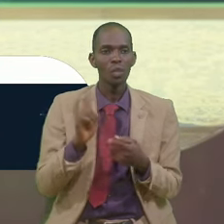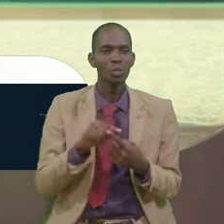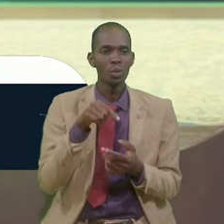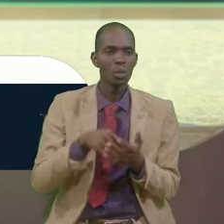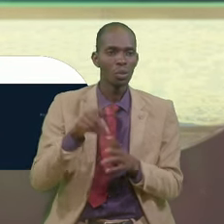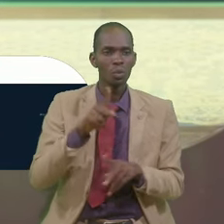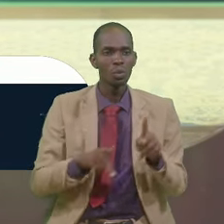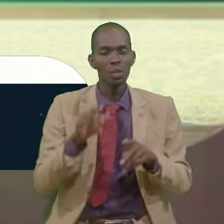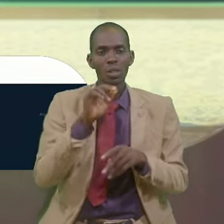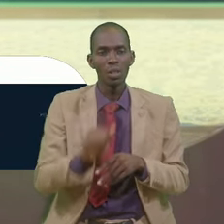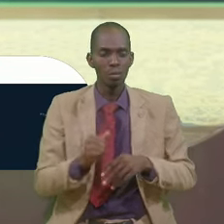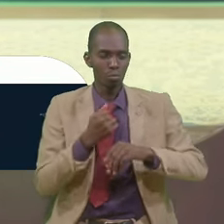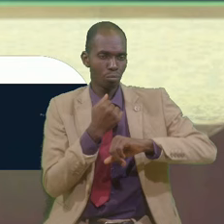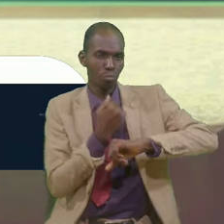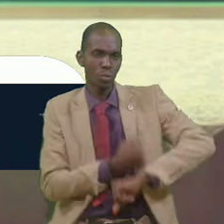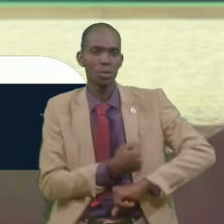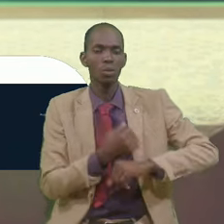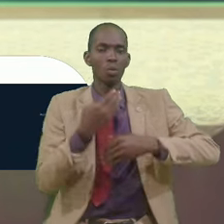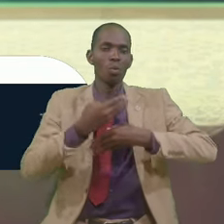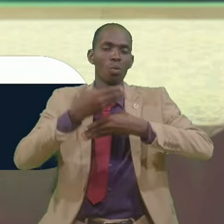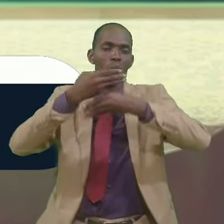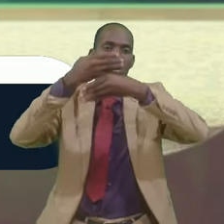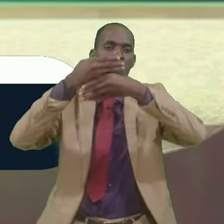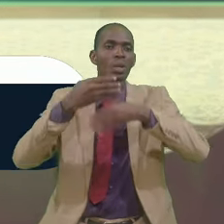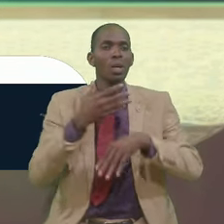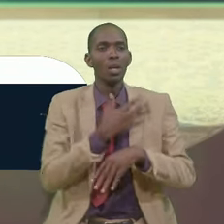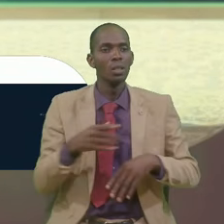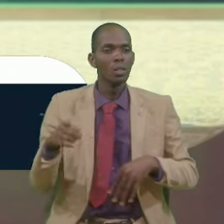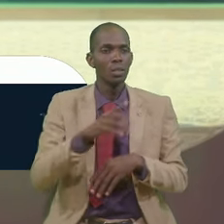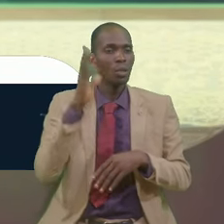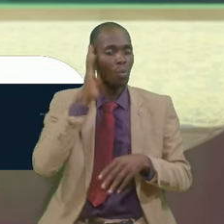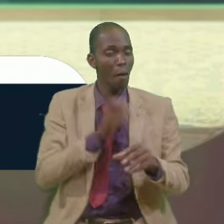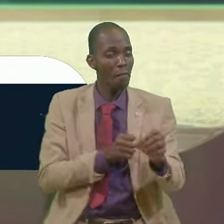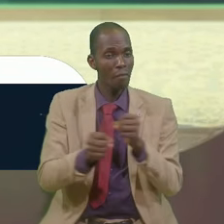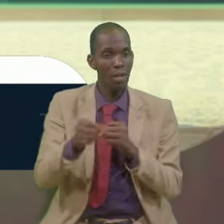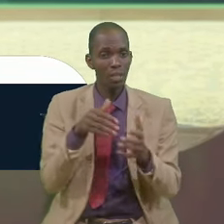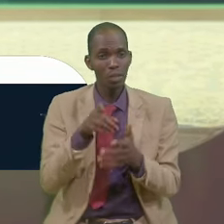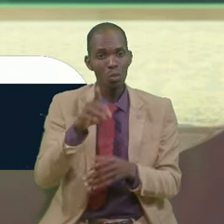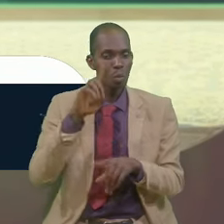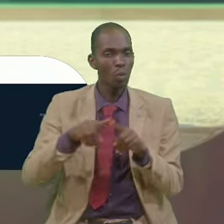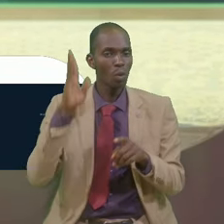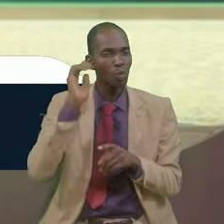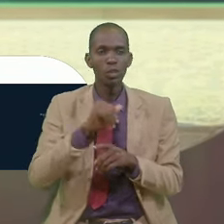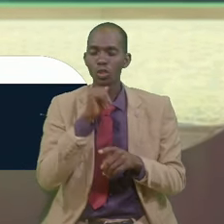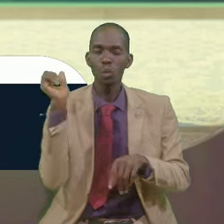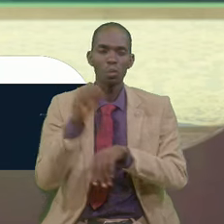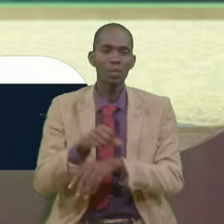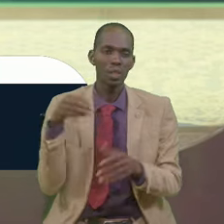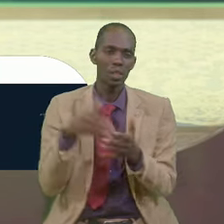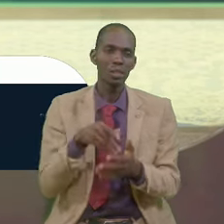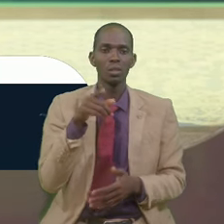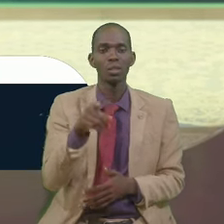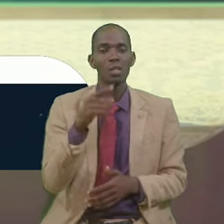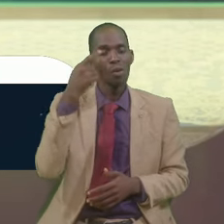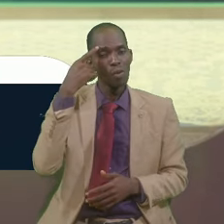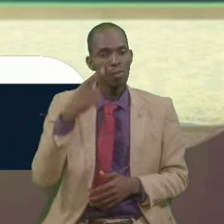fenced brazen wall. And they shall fight against thee, but they shall not prevail against thee.